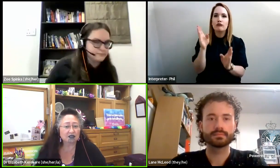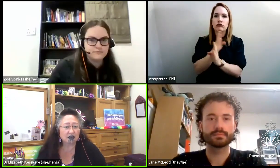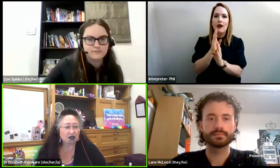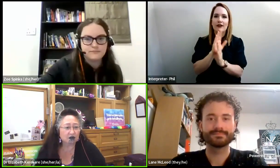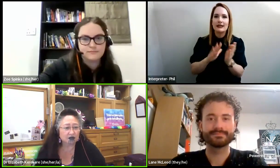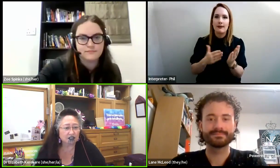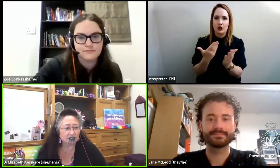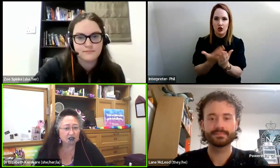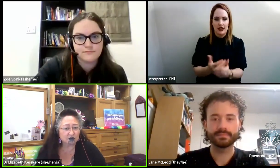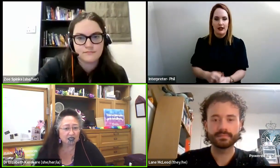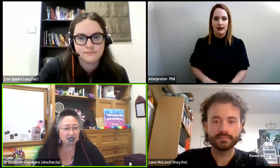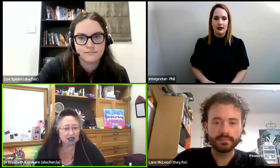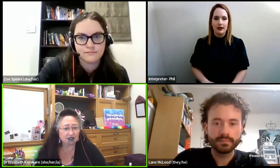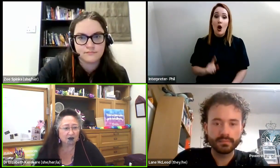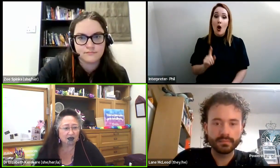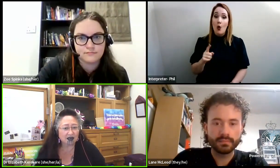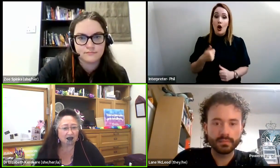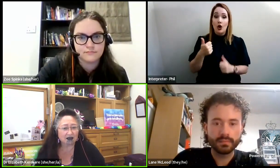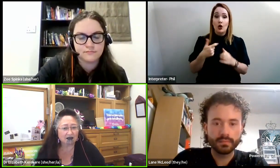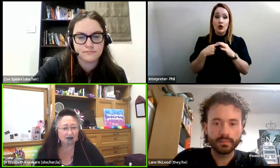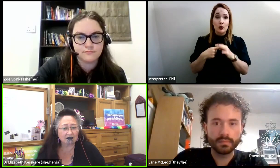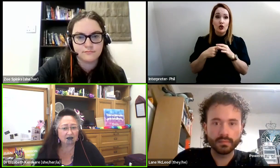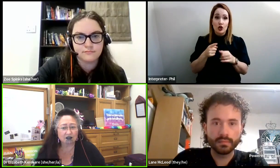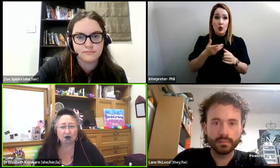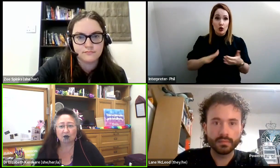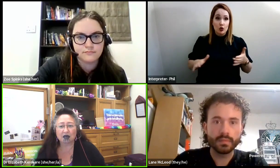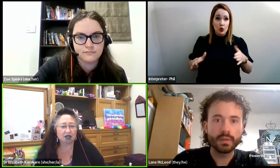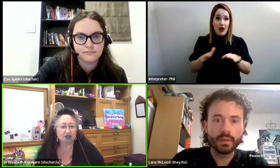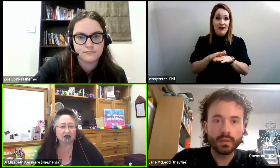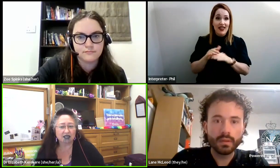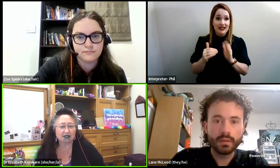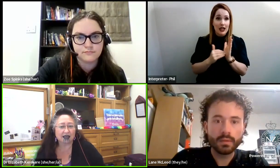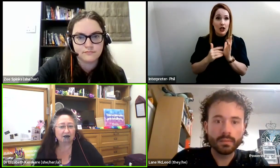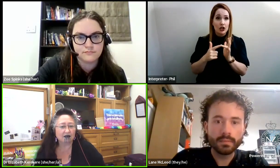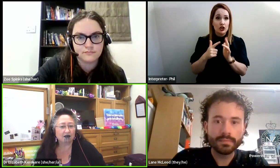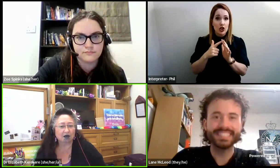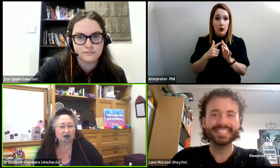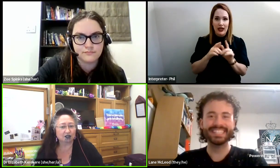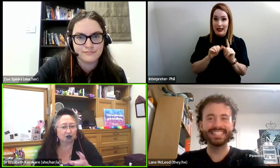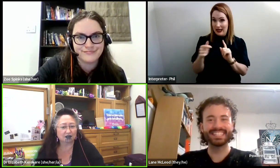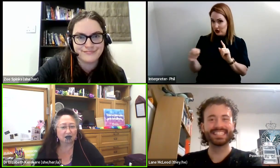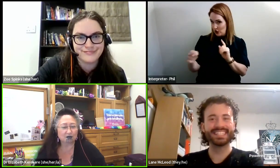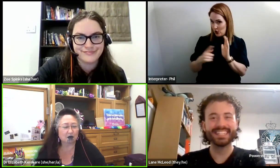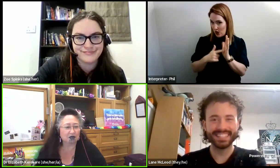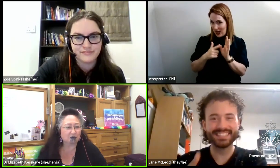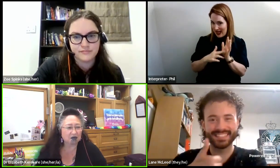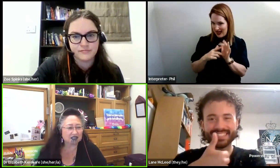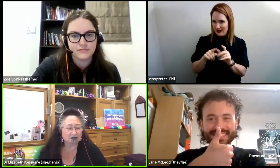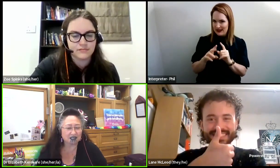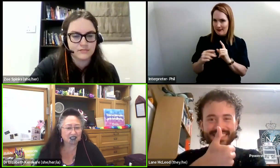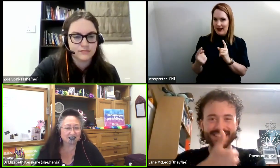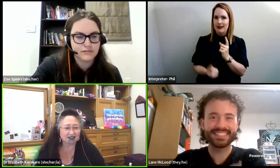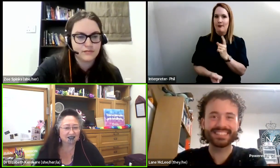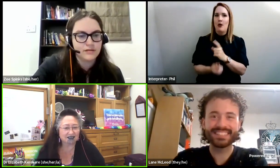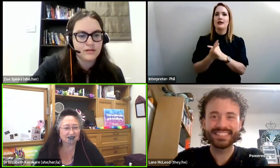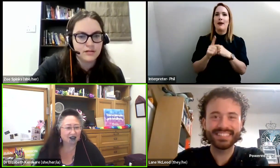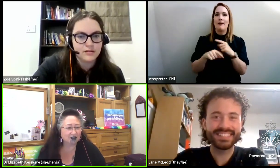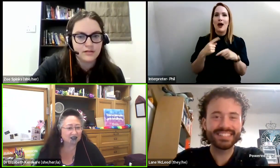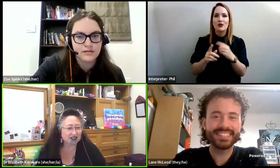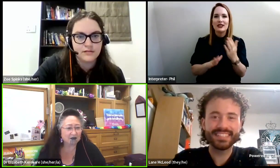This is a really good question. Do you want to take this one, Zoe? We're coming to you next, Lane, but something's popped up about